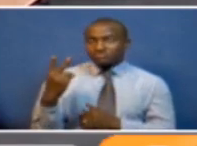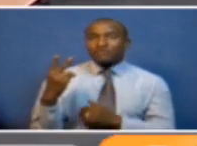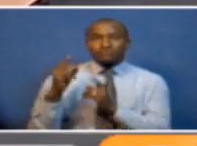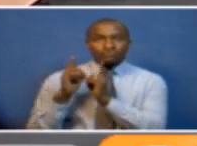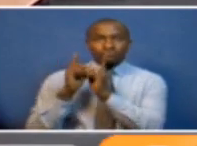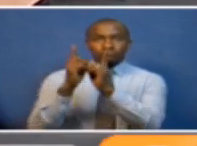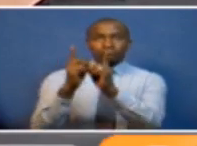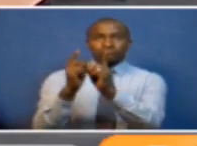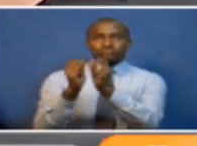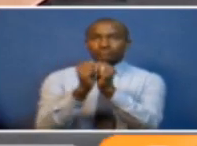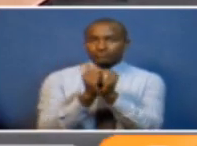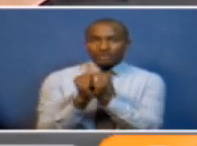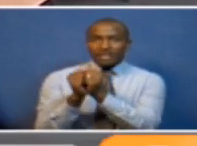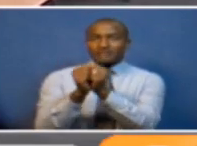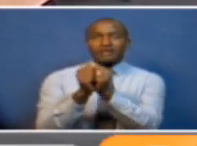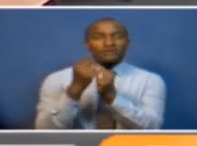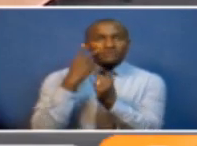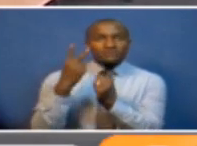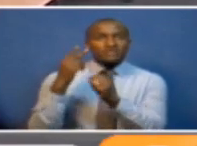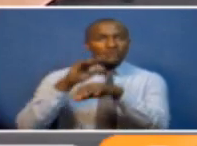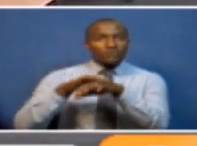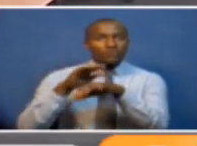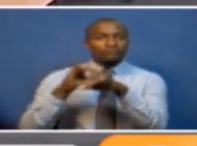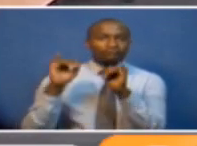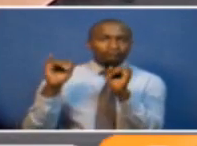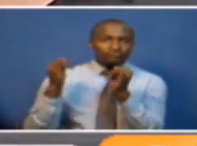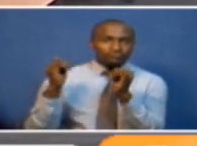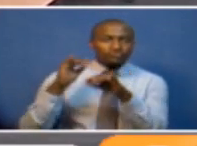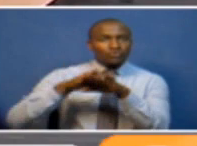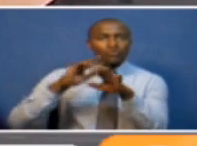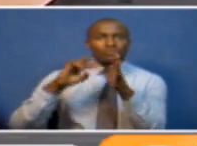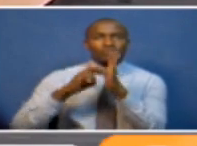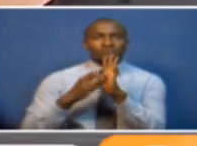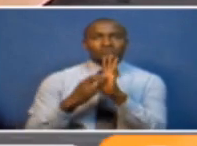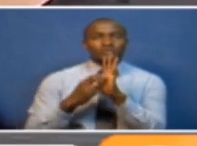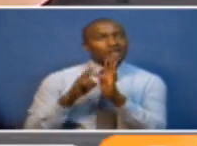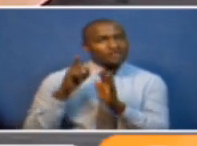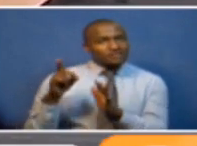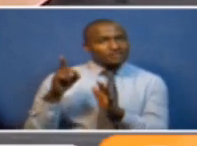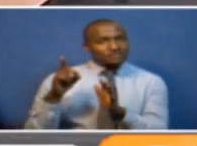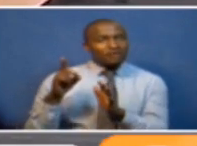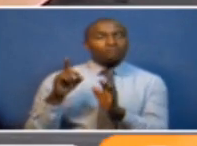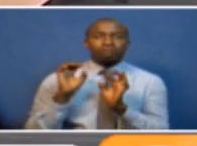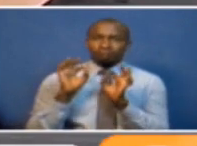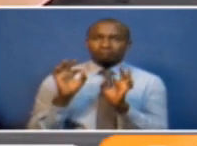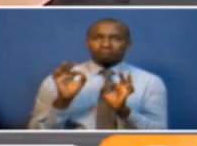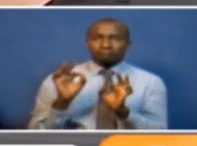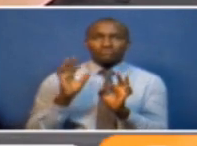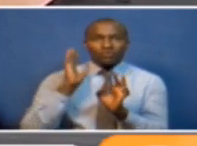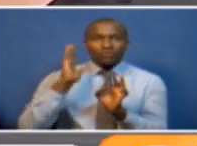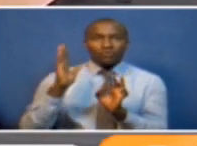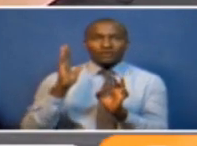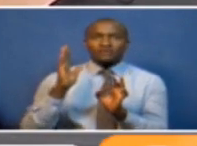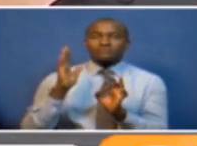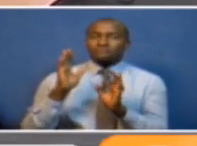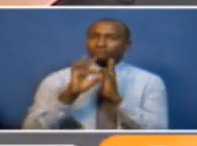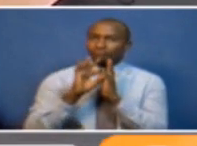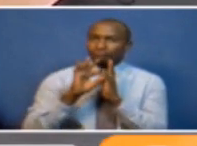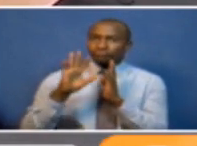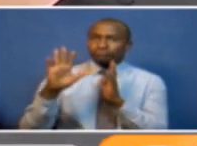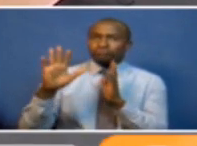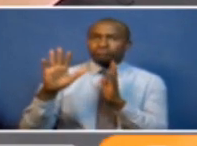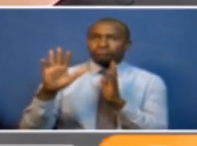together and seeing the good news. This is a good project, and I think it is a project that will make a